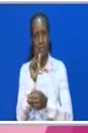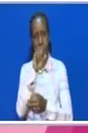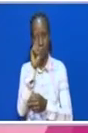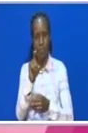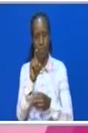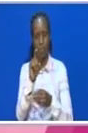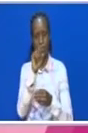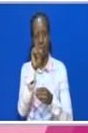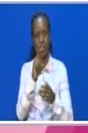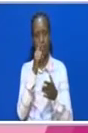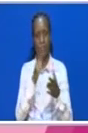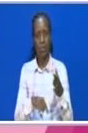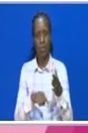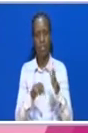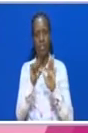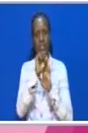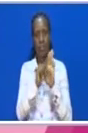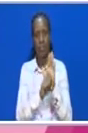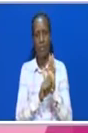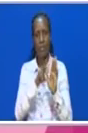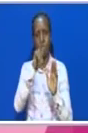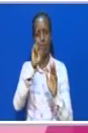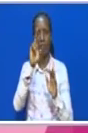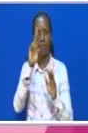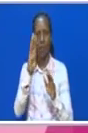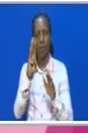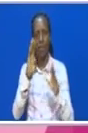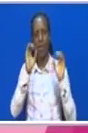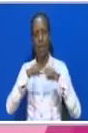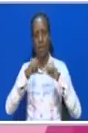testing about subject-verb agreement.